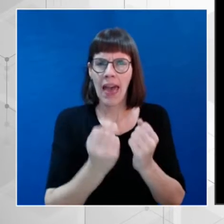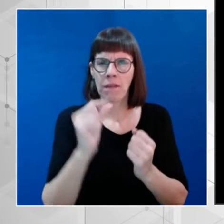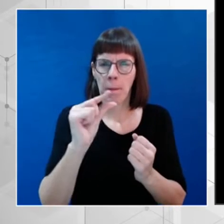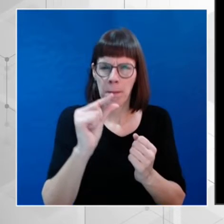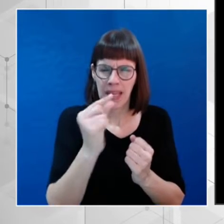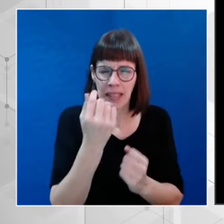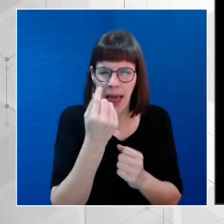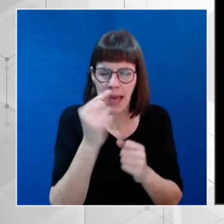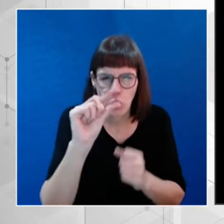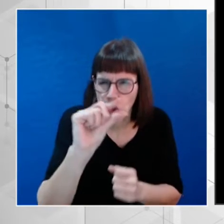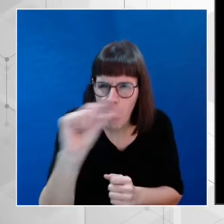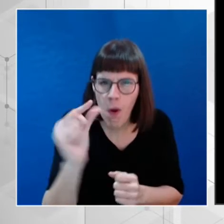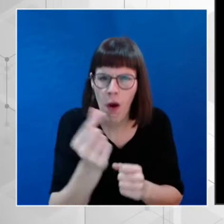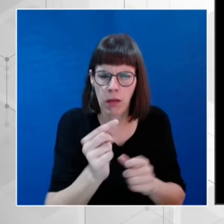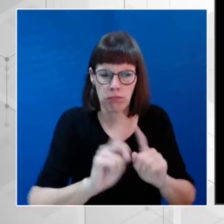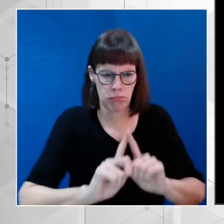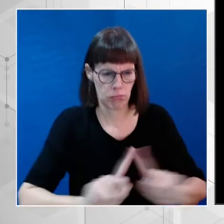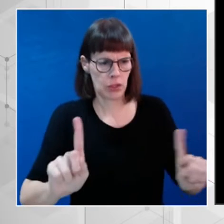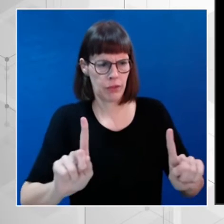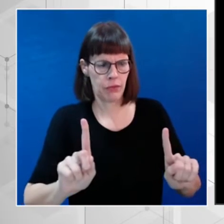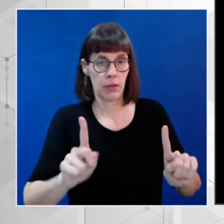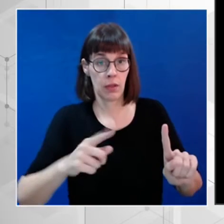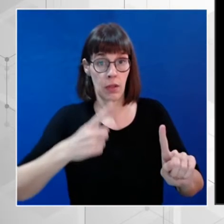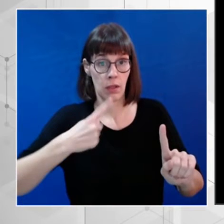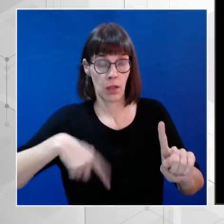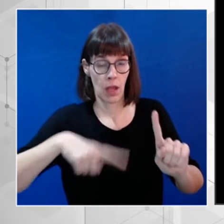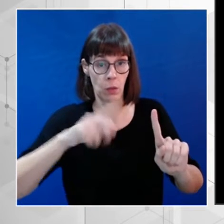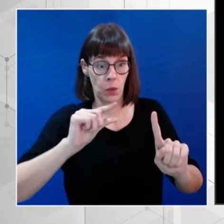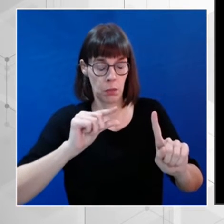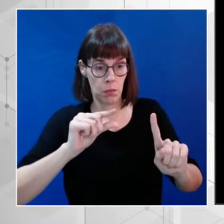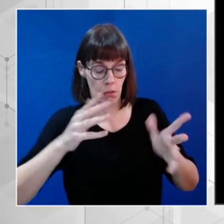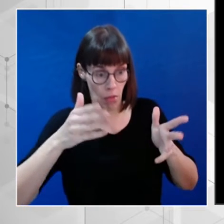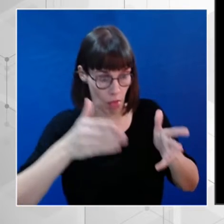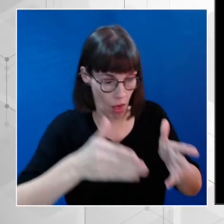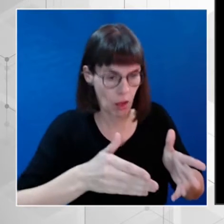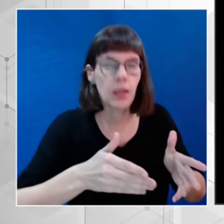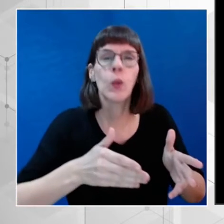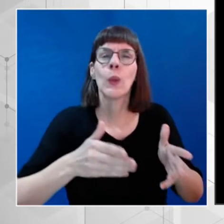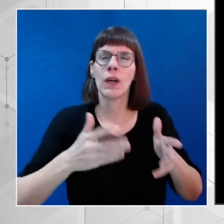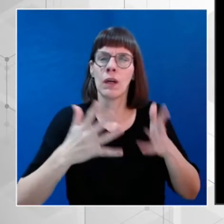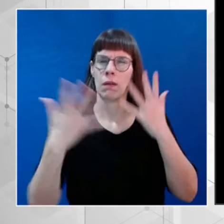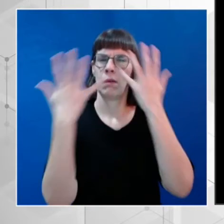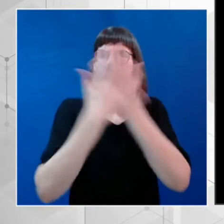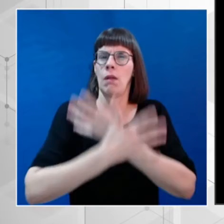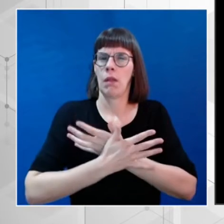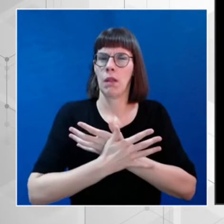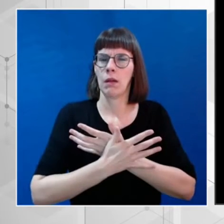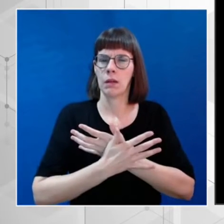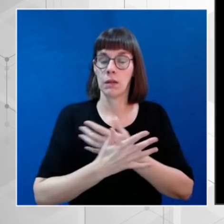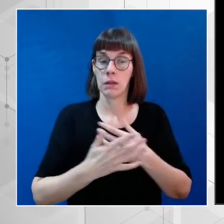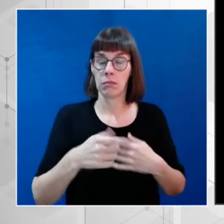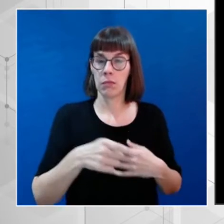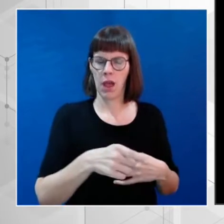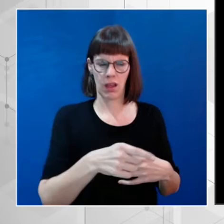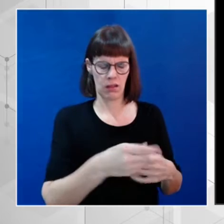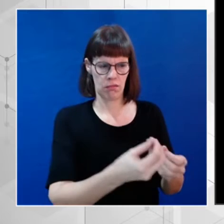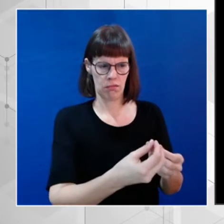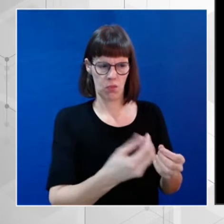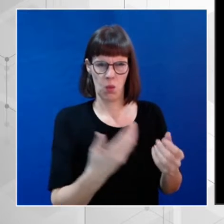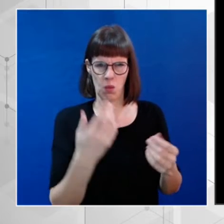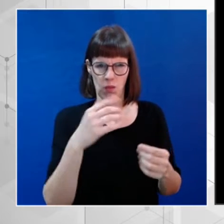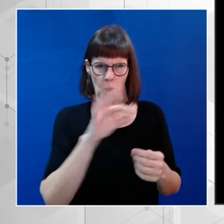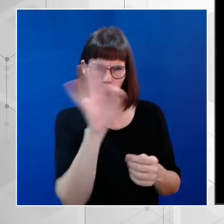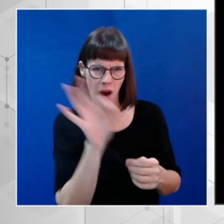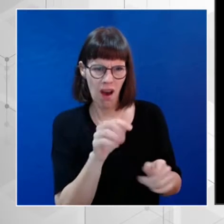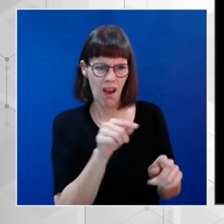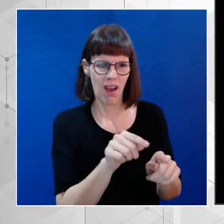attention. And this can be confusing sometimes. As in, is this intentional or is this just a typo?